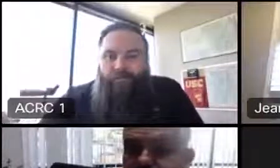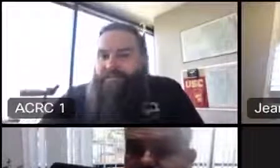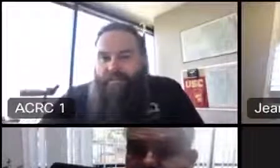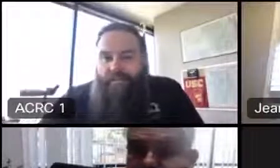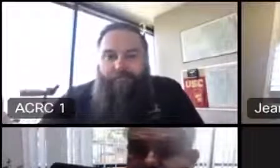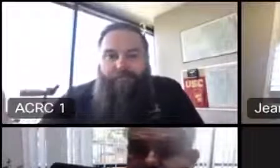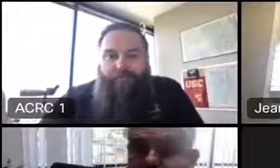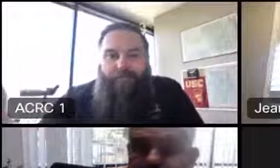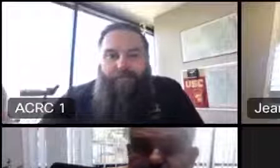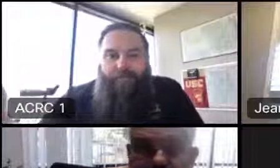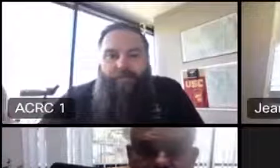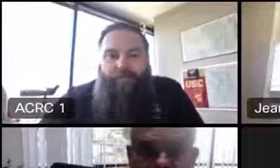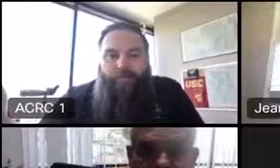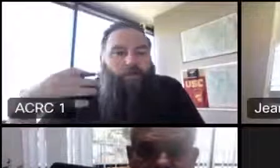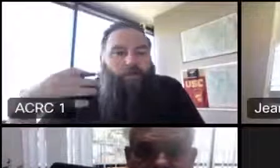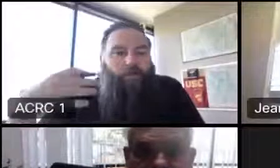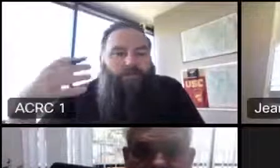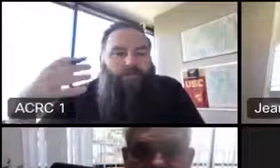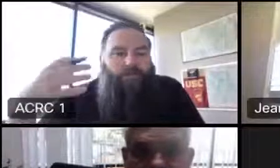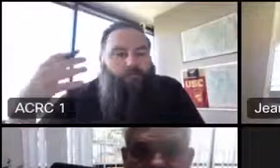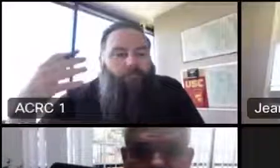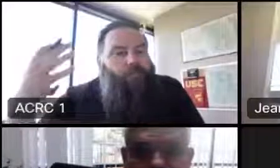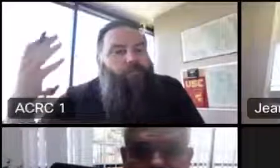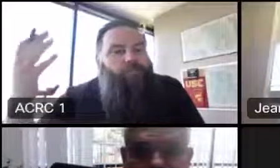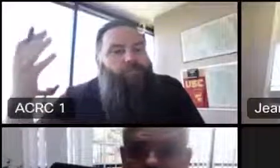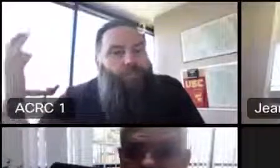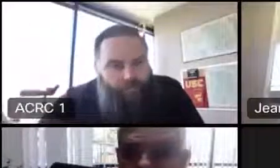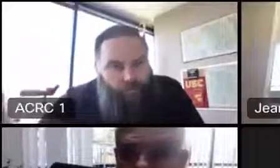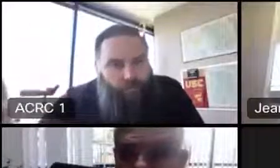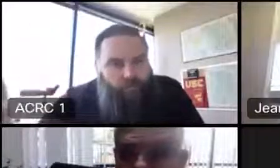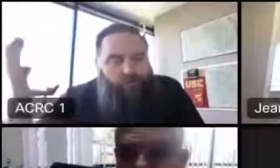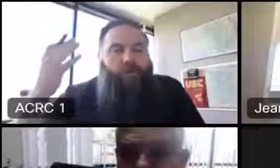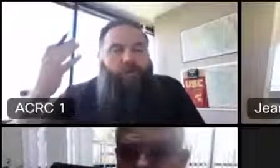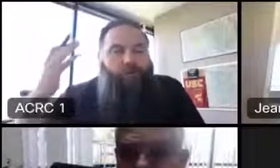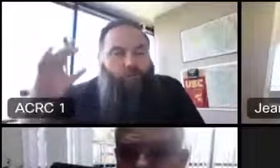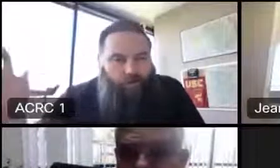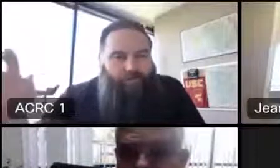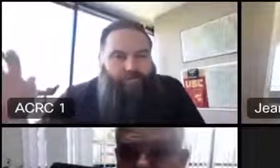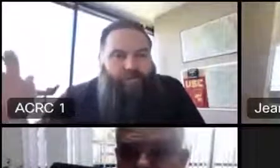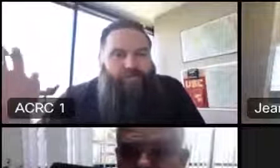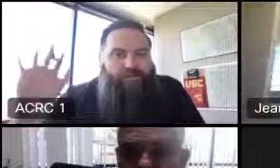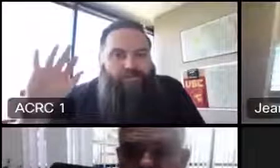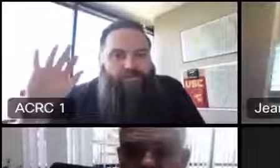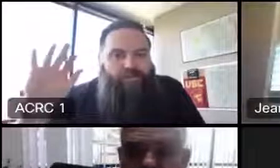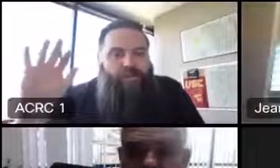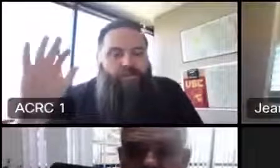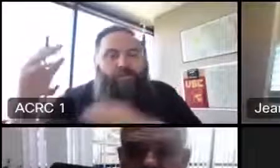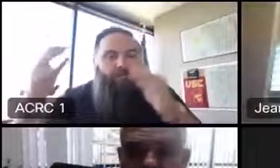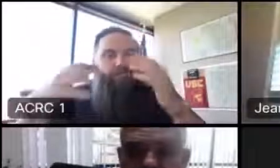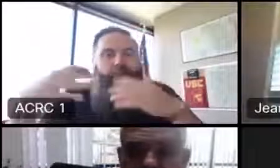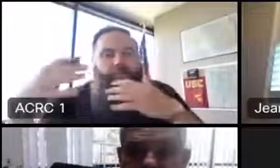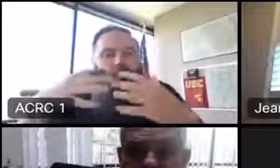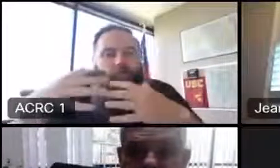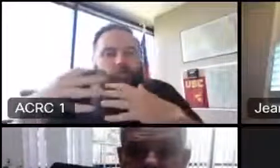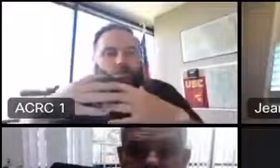and I we miss anything. But there has, with the closure of MedStar, we are working on some things. And so, Jean, can you kind